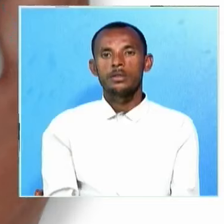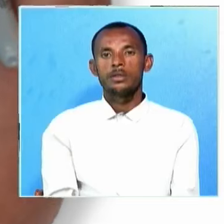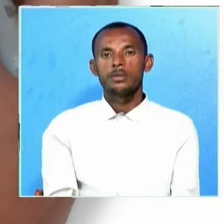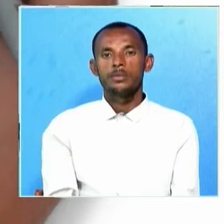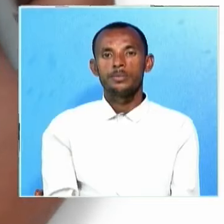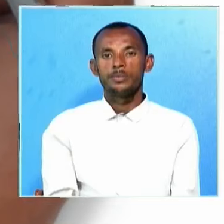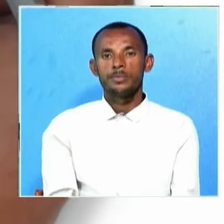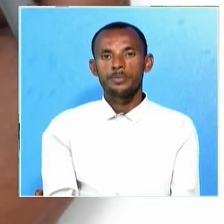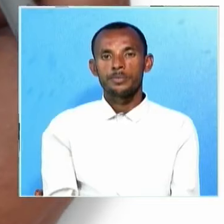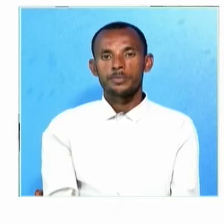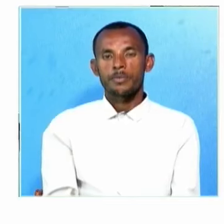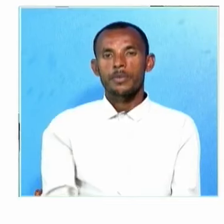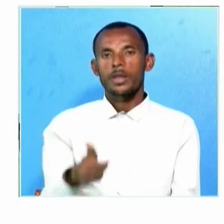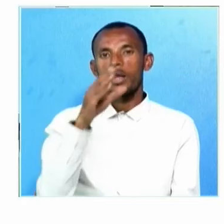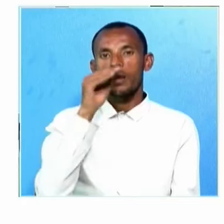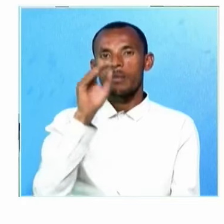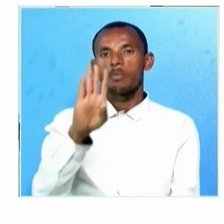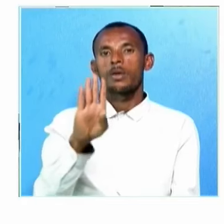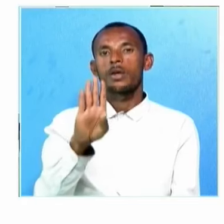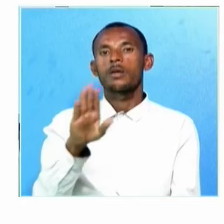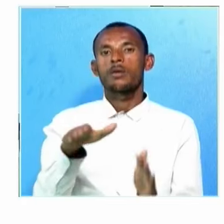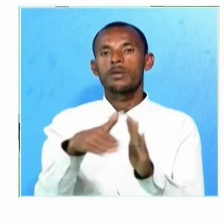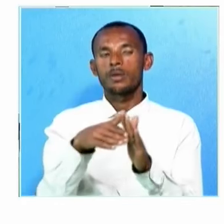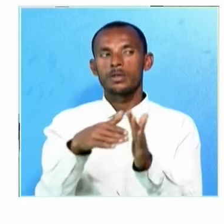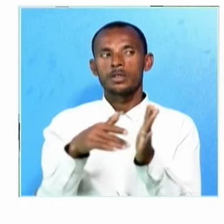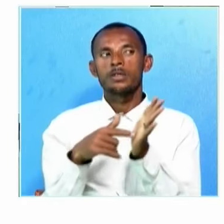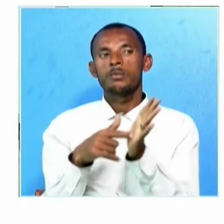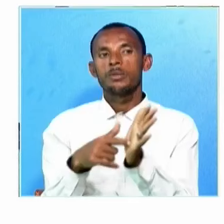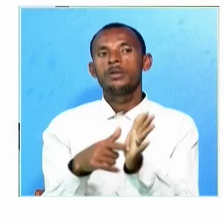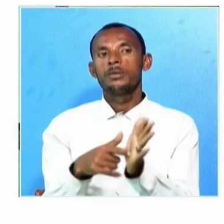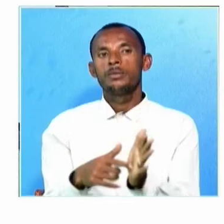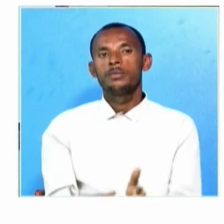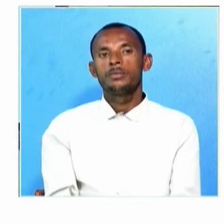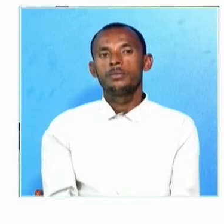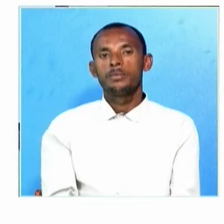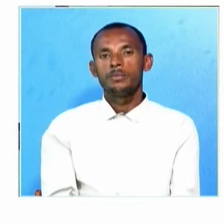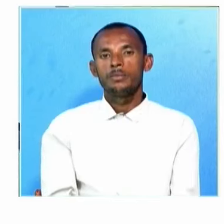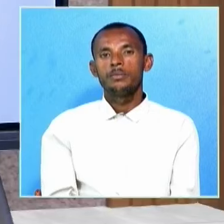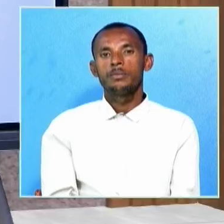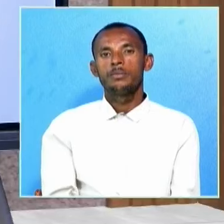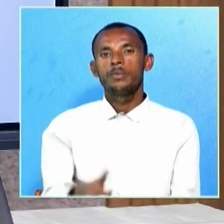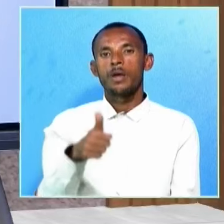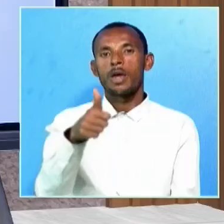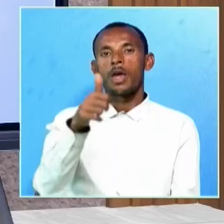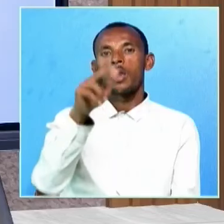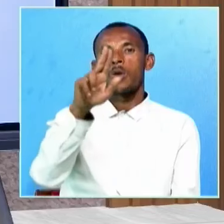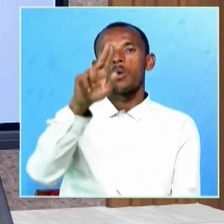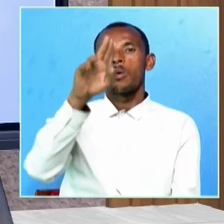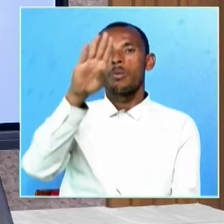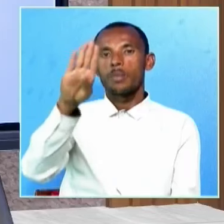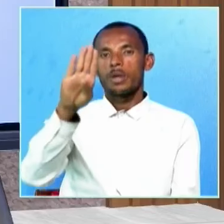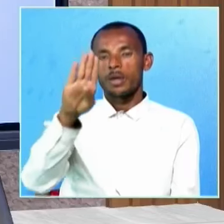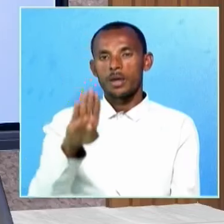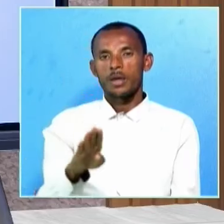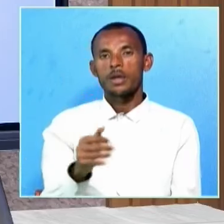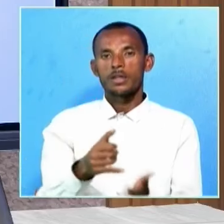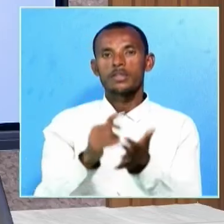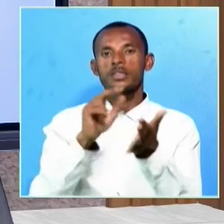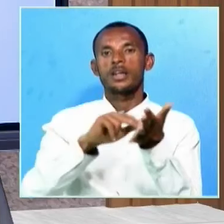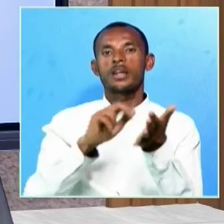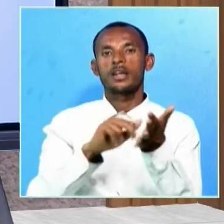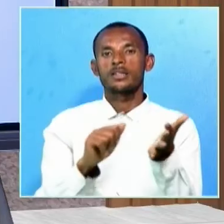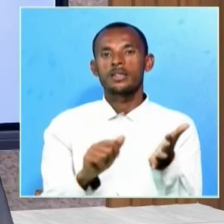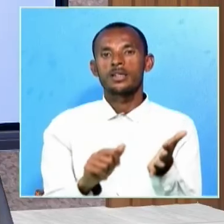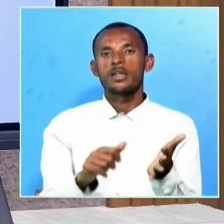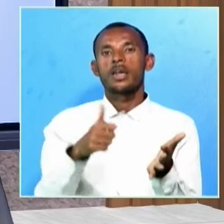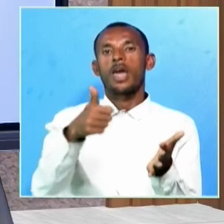by this symbol. It is denoted by the symbol AUB. That is read as